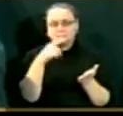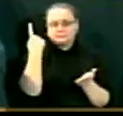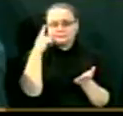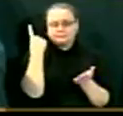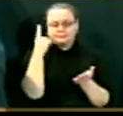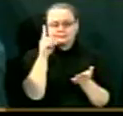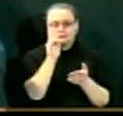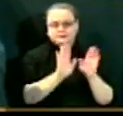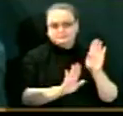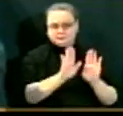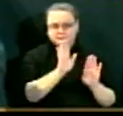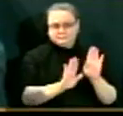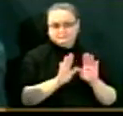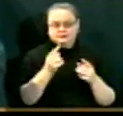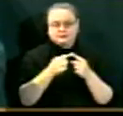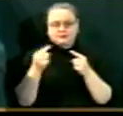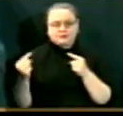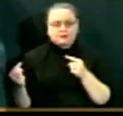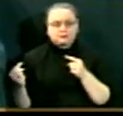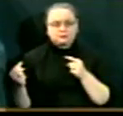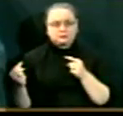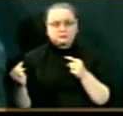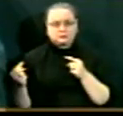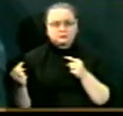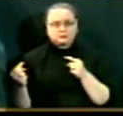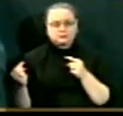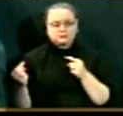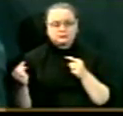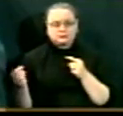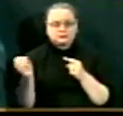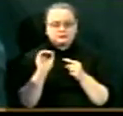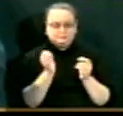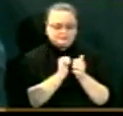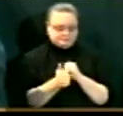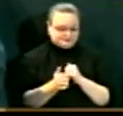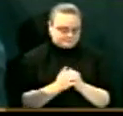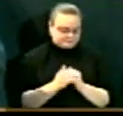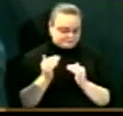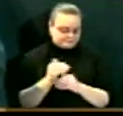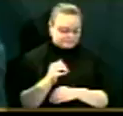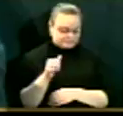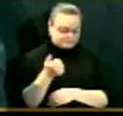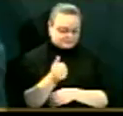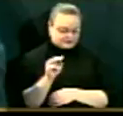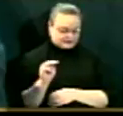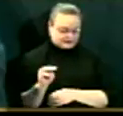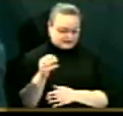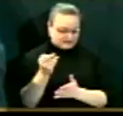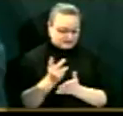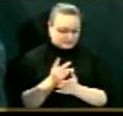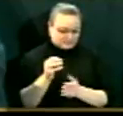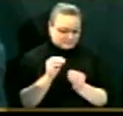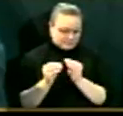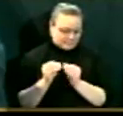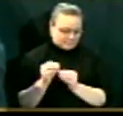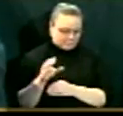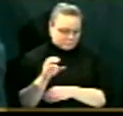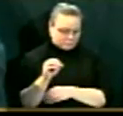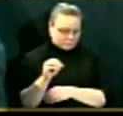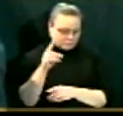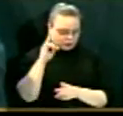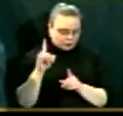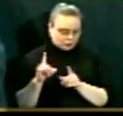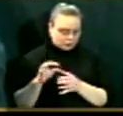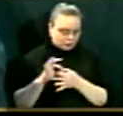favor say aye. Aye. All opposed? Motion carries. 10M, approve amendment to cooperative agreement